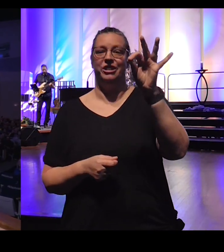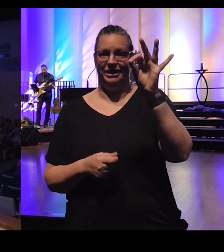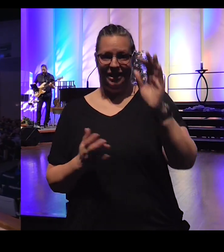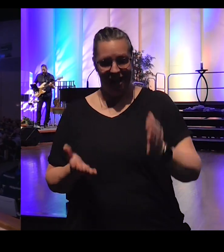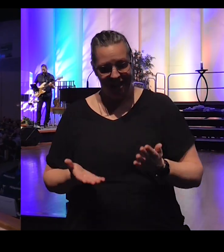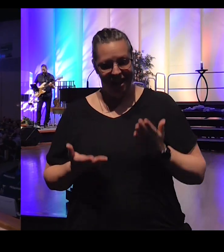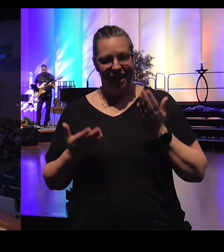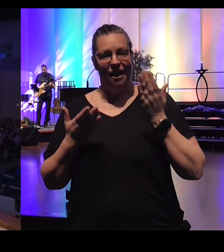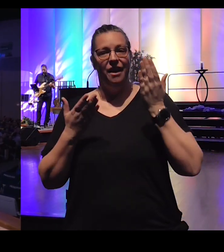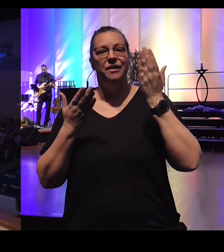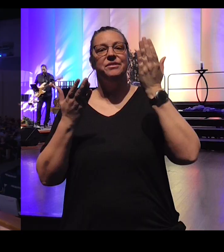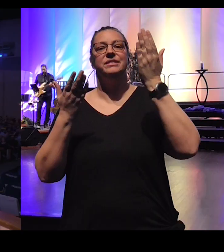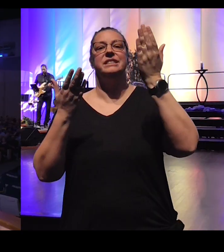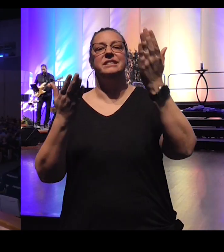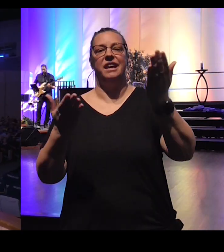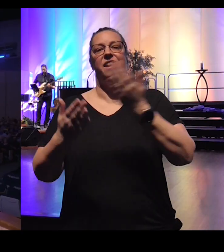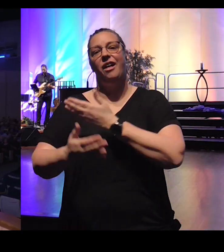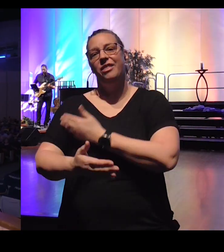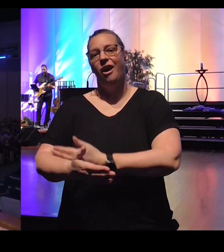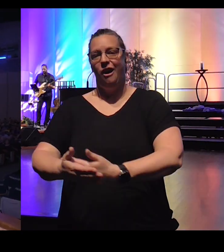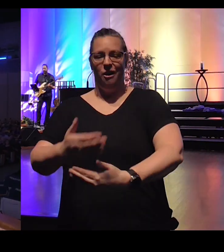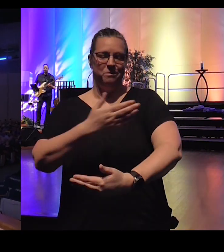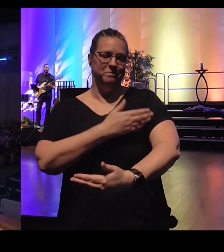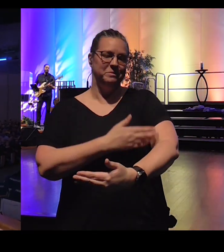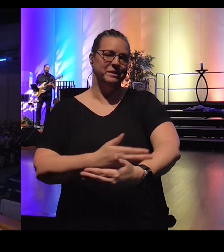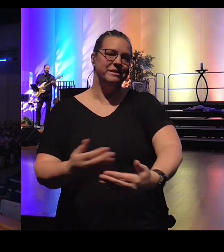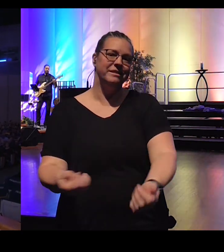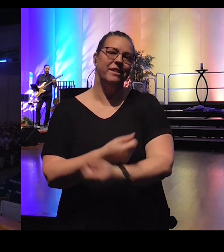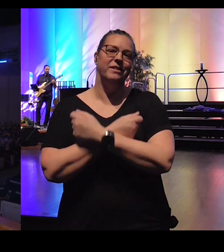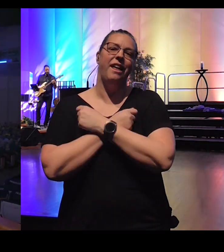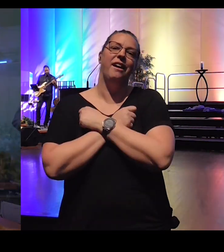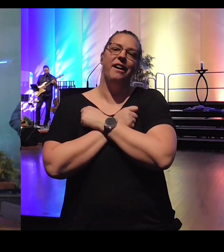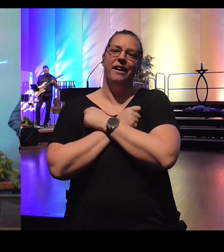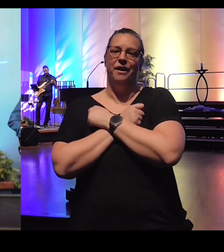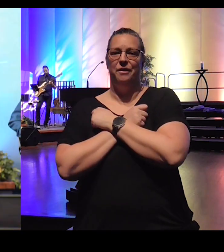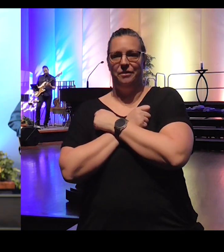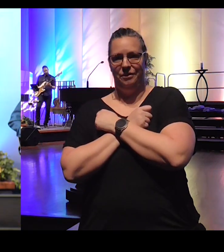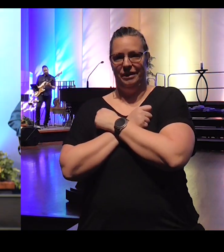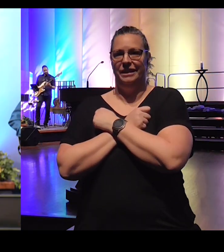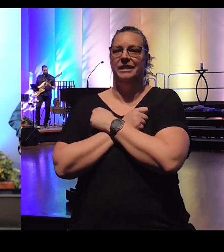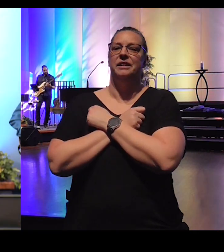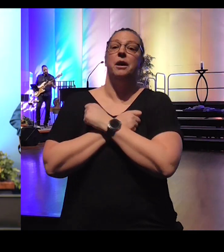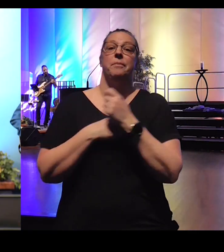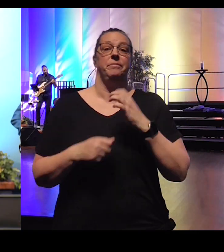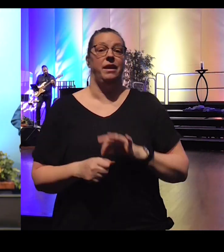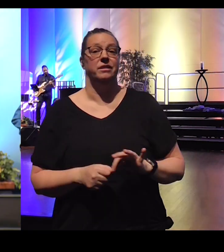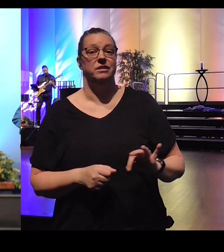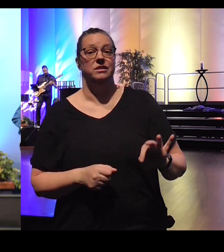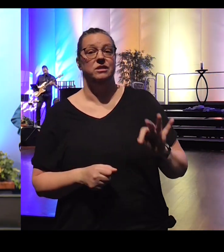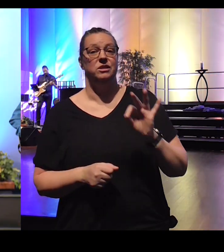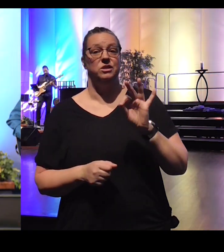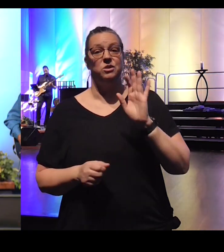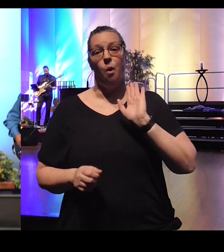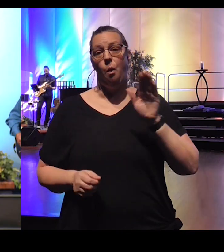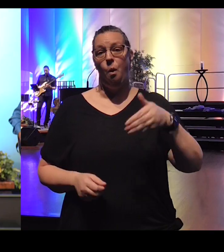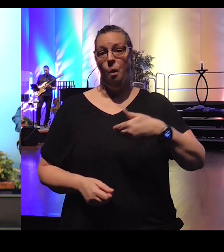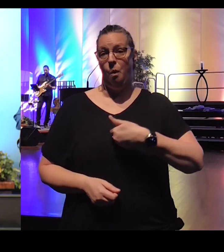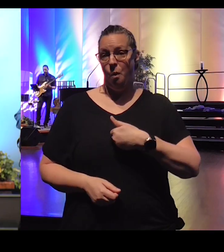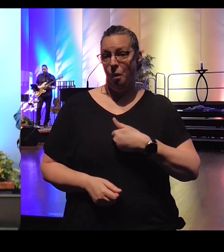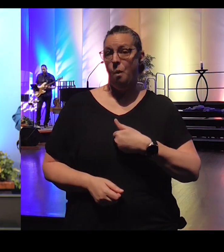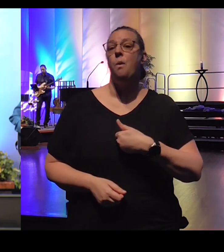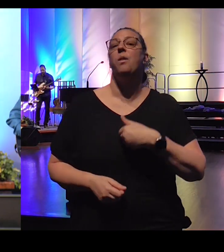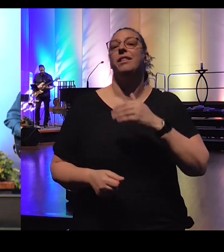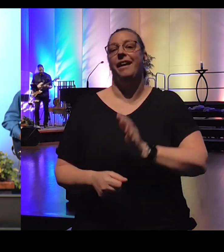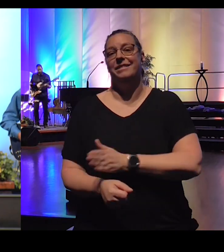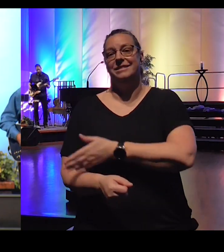lifted on strong arms of love, and your soul has a